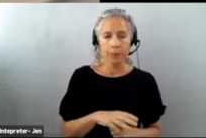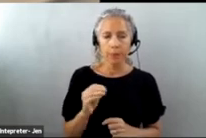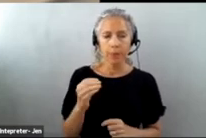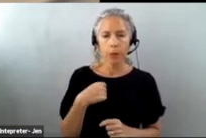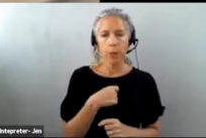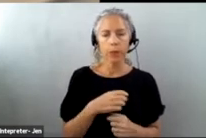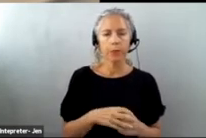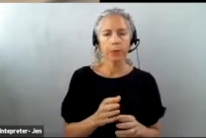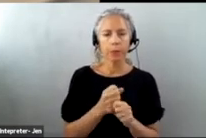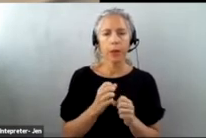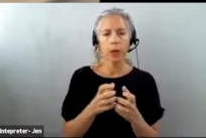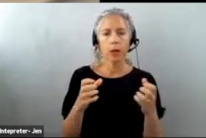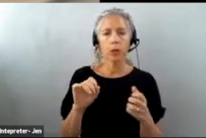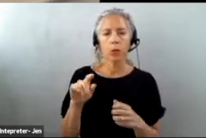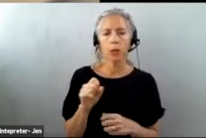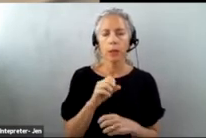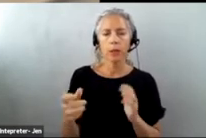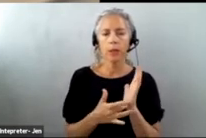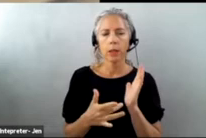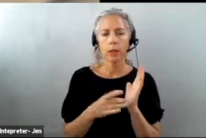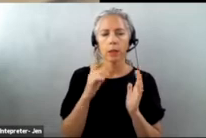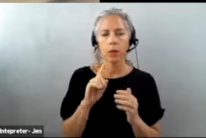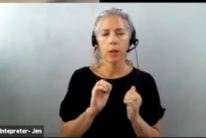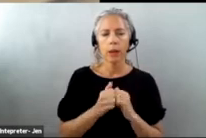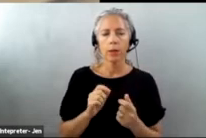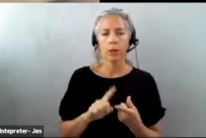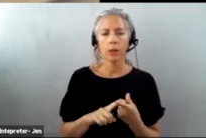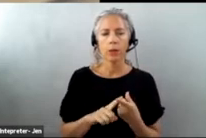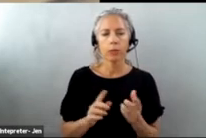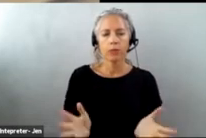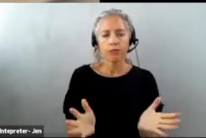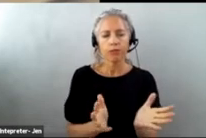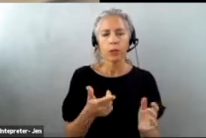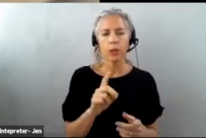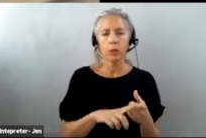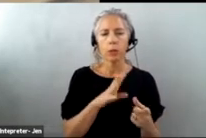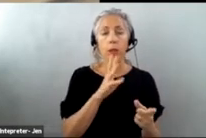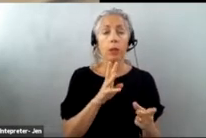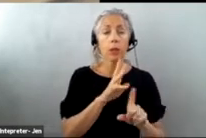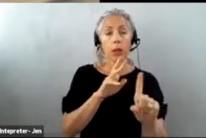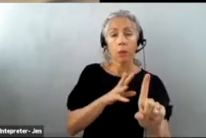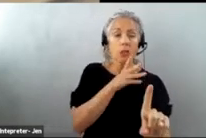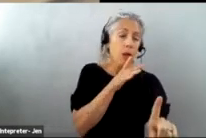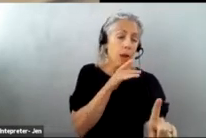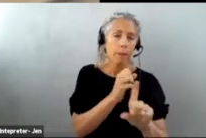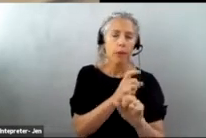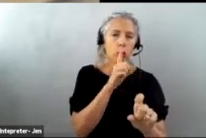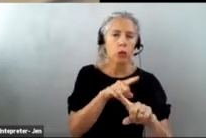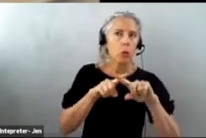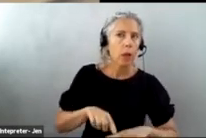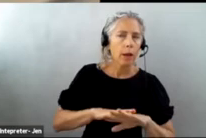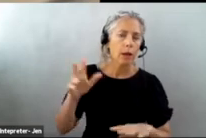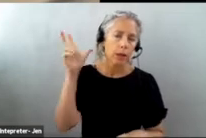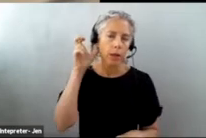we received a lot of tools and techniques for how to get our child to speak. We would talk behind him to make sure he was really relying on